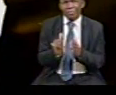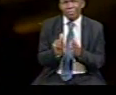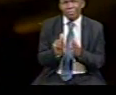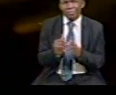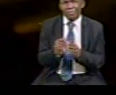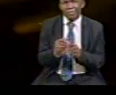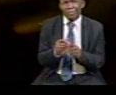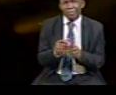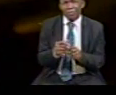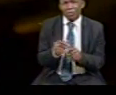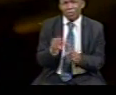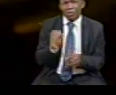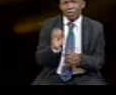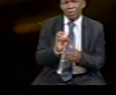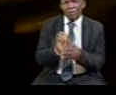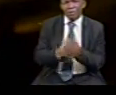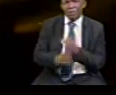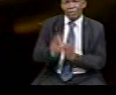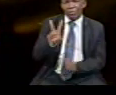25,